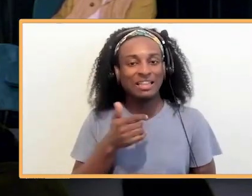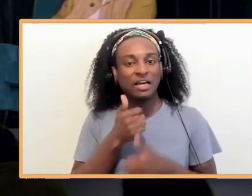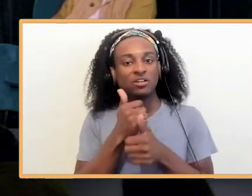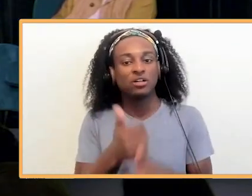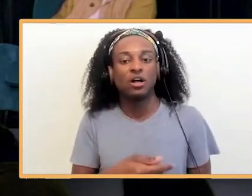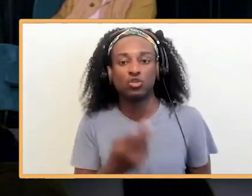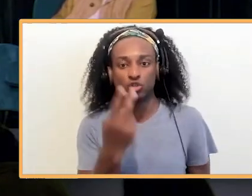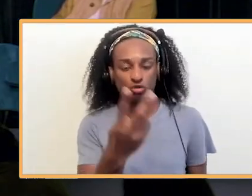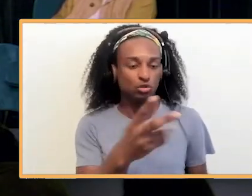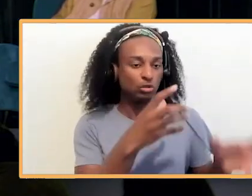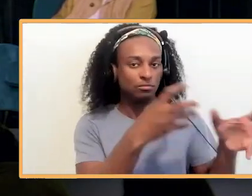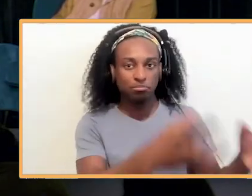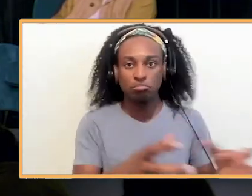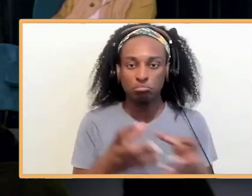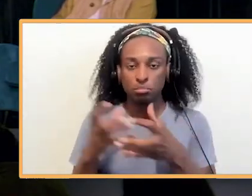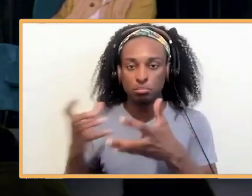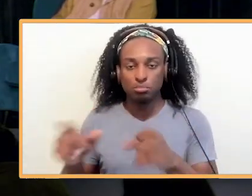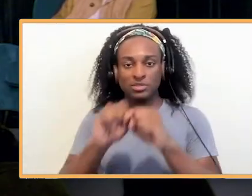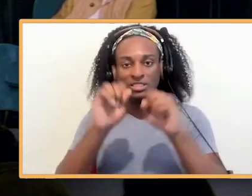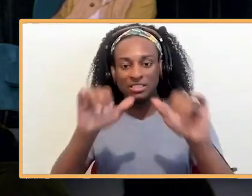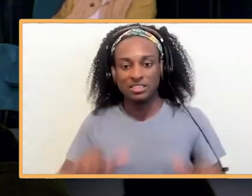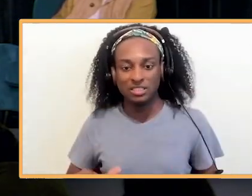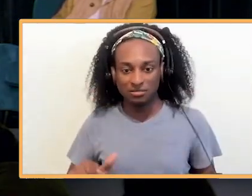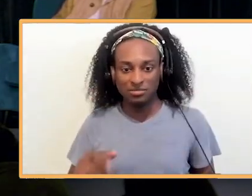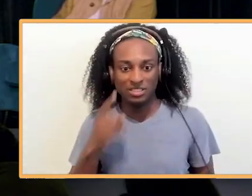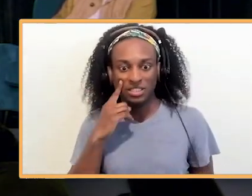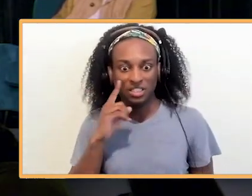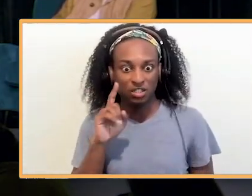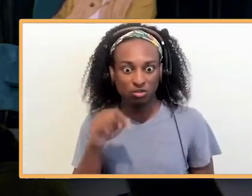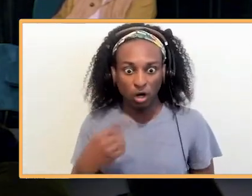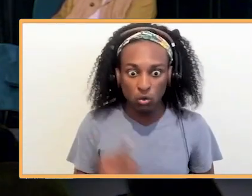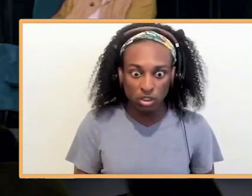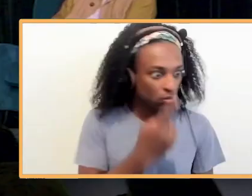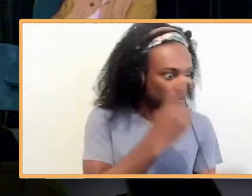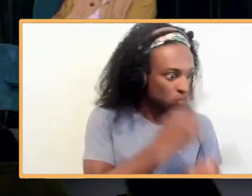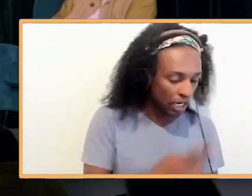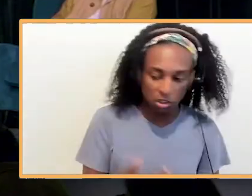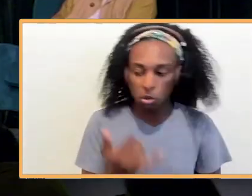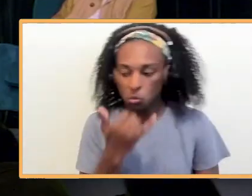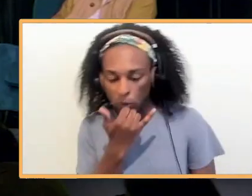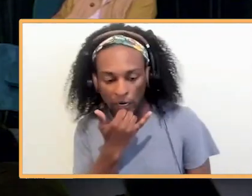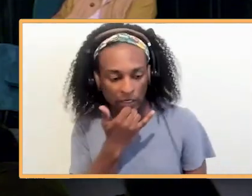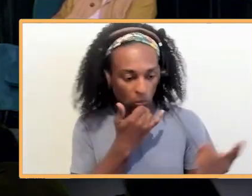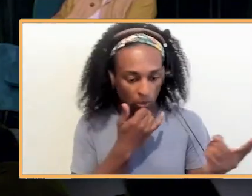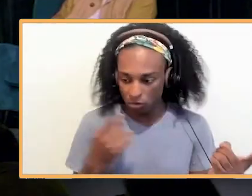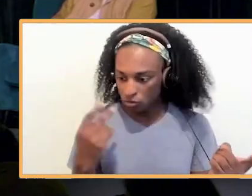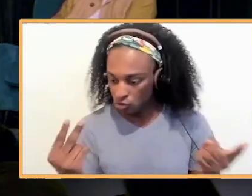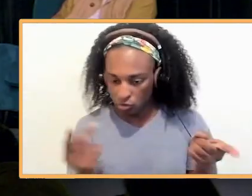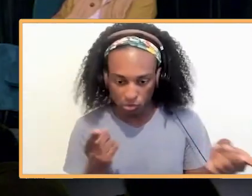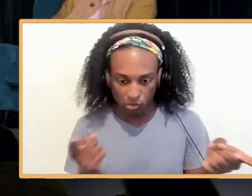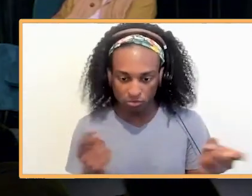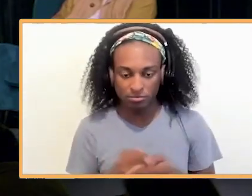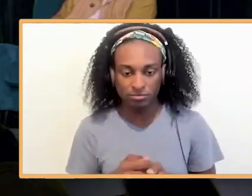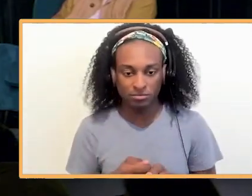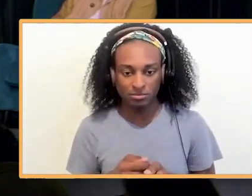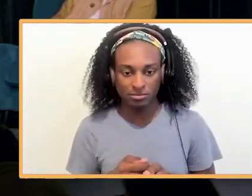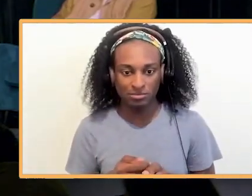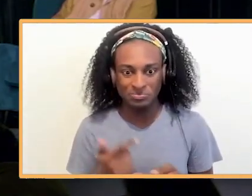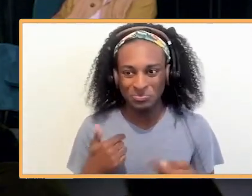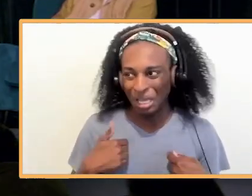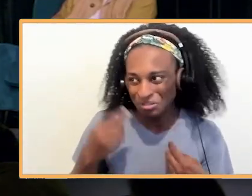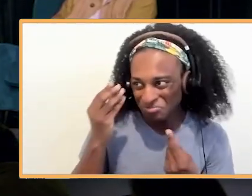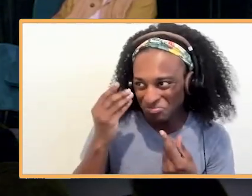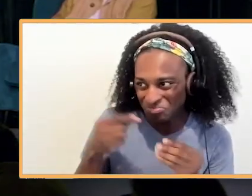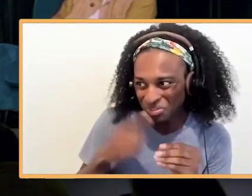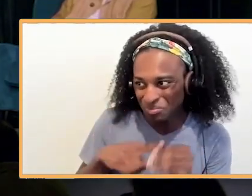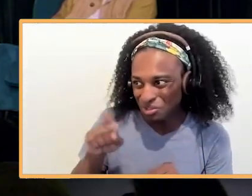That is what has led us to where we are right now. Yes. I have so many thoughts about that question, but I'm not on the panel, so I'm just going to